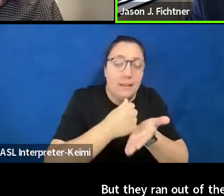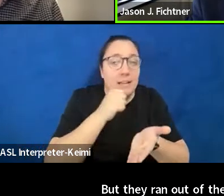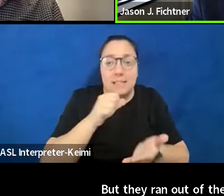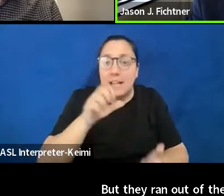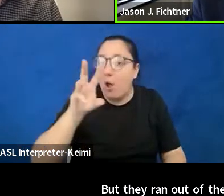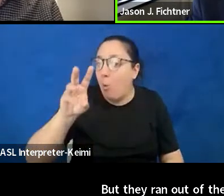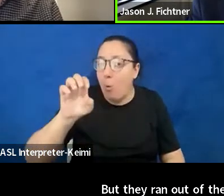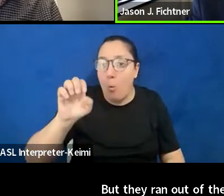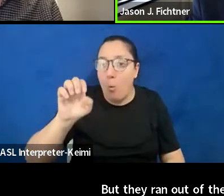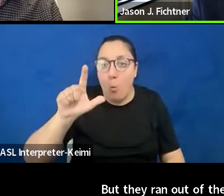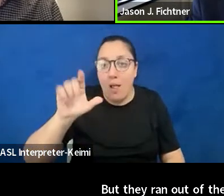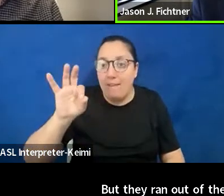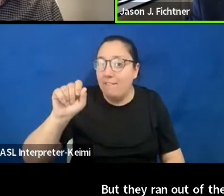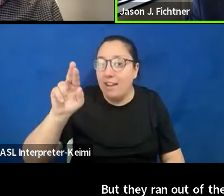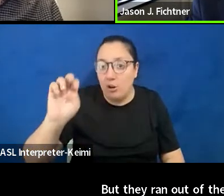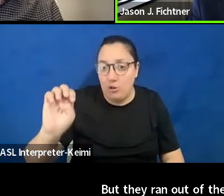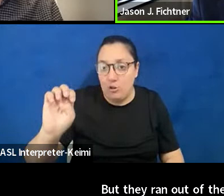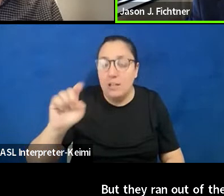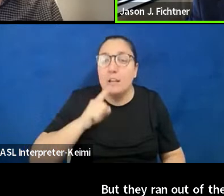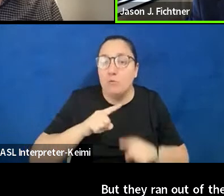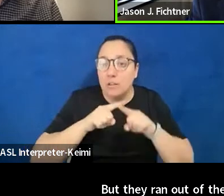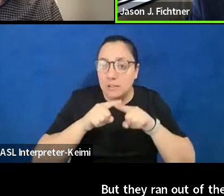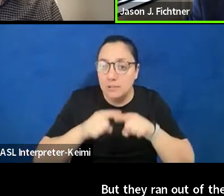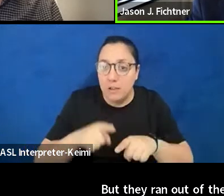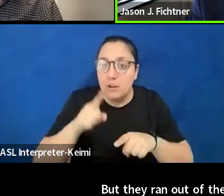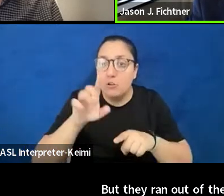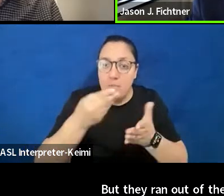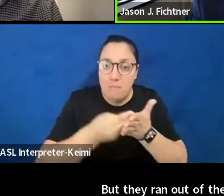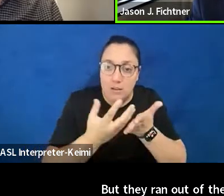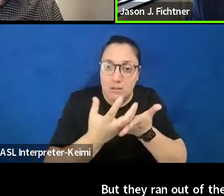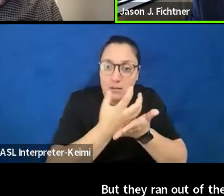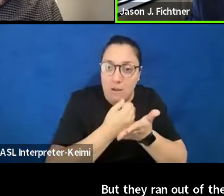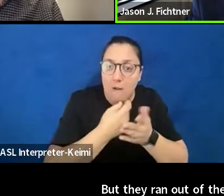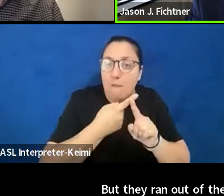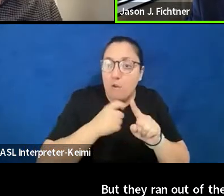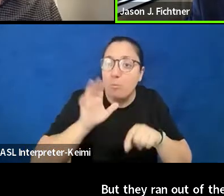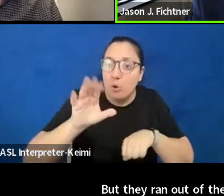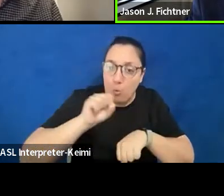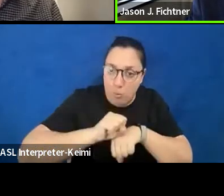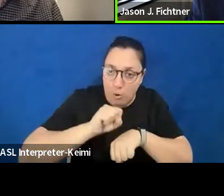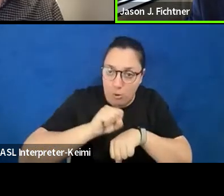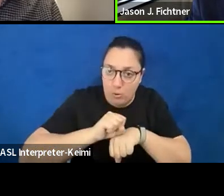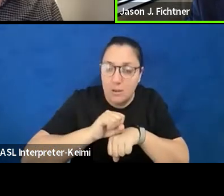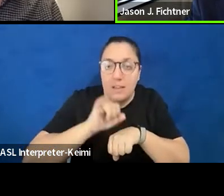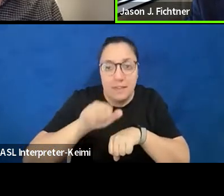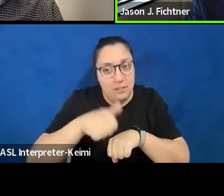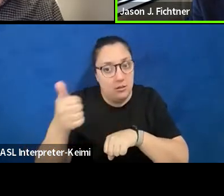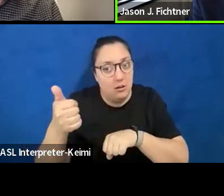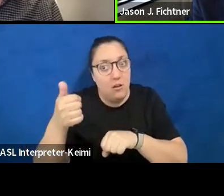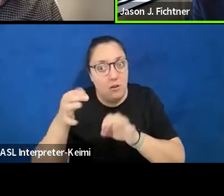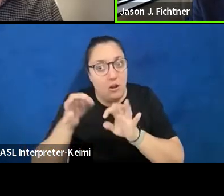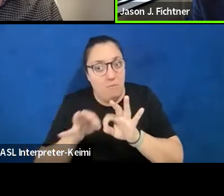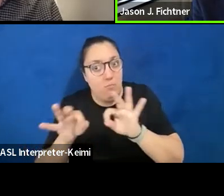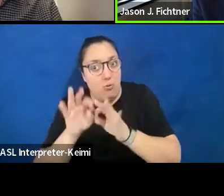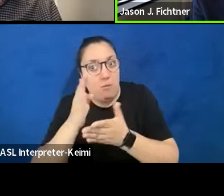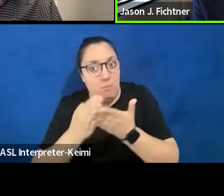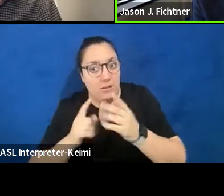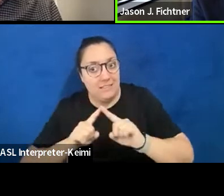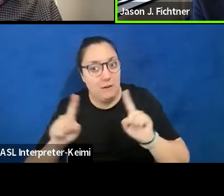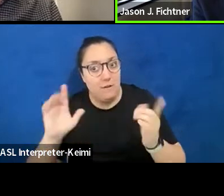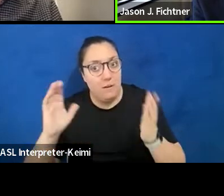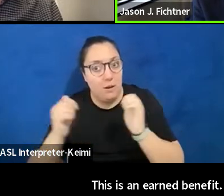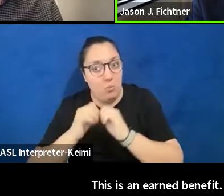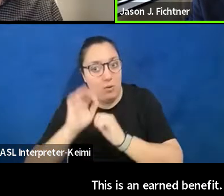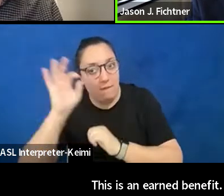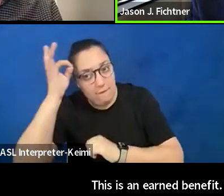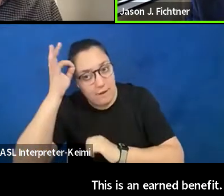program. It is an entitlement program based on an earned benefit based off work. And that's another key distinction of how it differs from other federal and